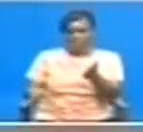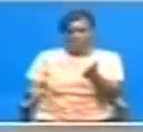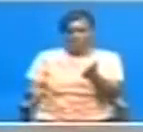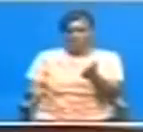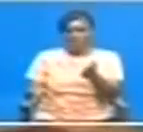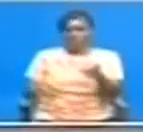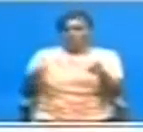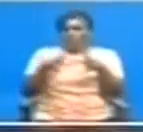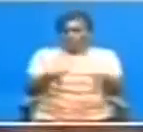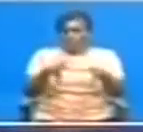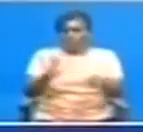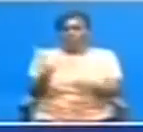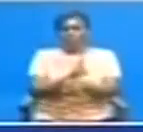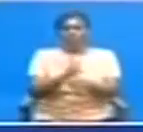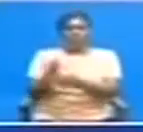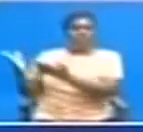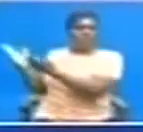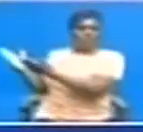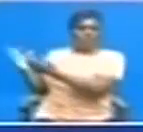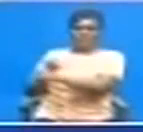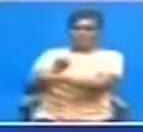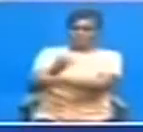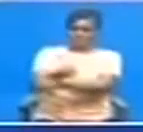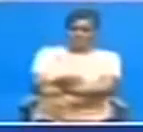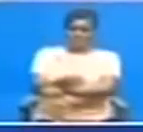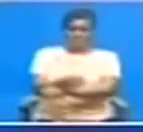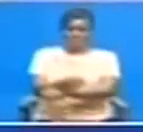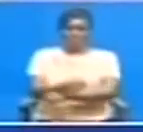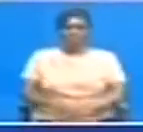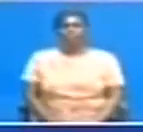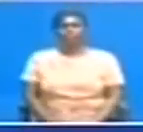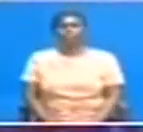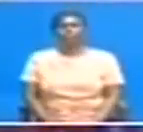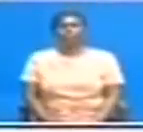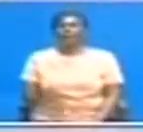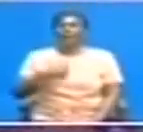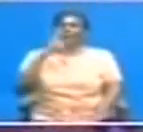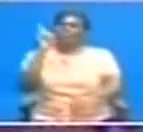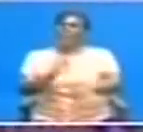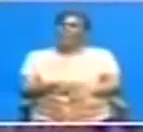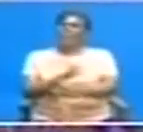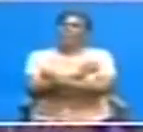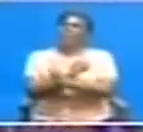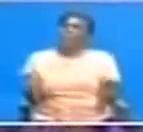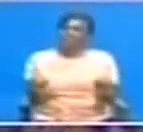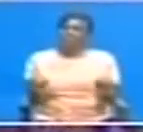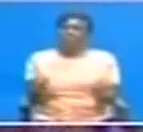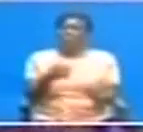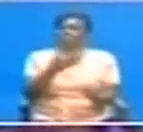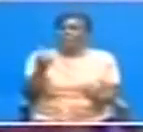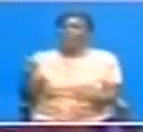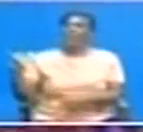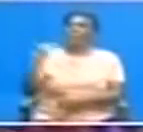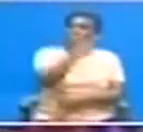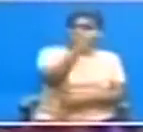to use a catheter to pass urine. For him right now, it's a matter of time. We don't have the time. He needs to get to